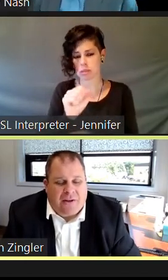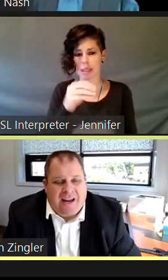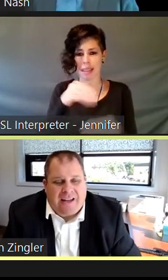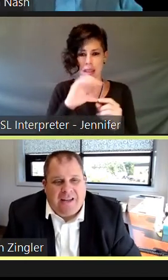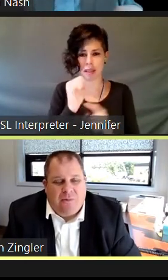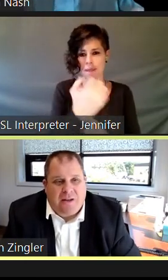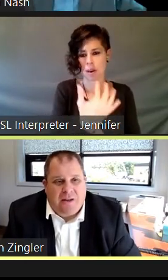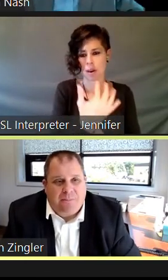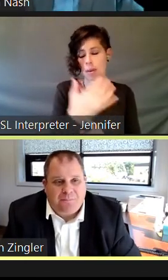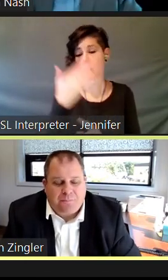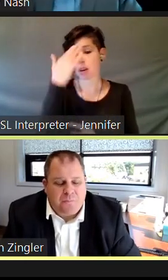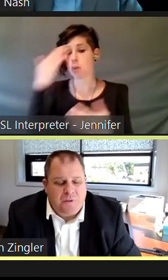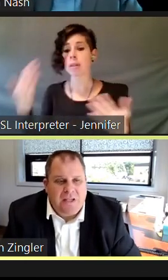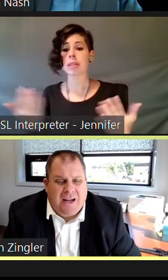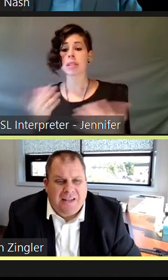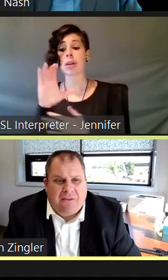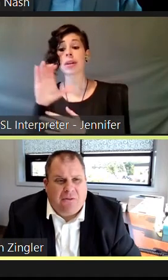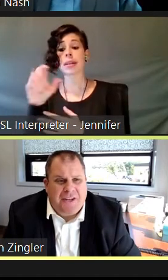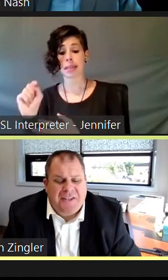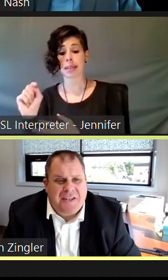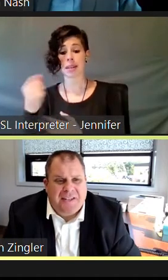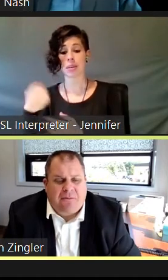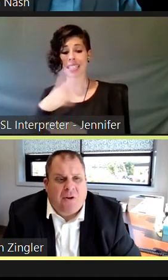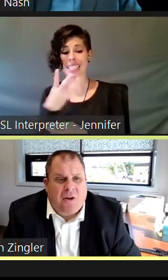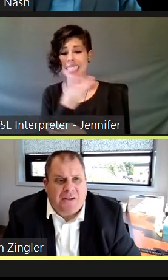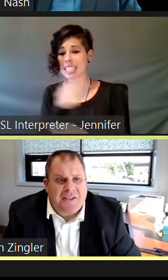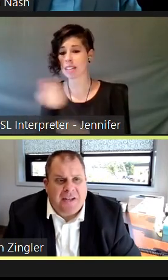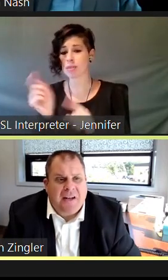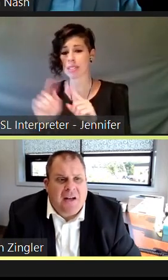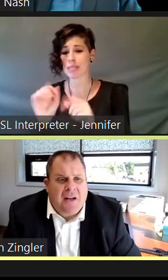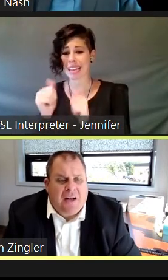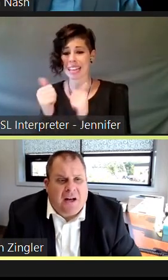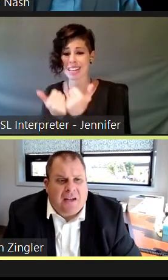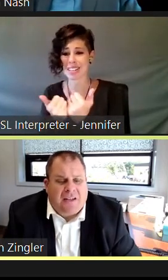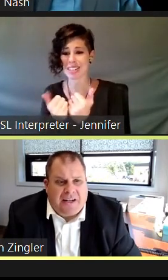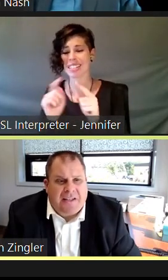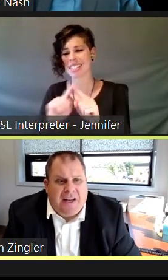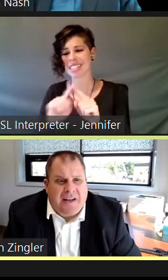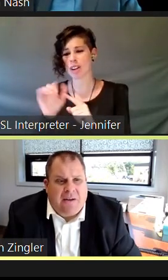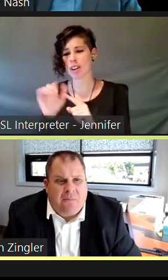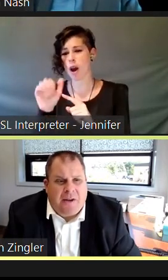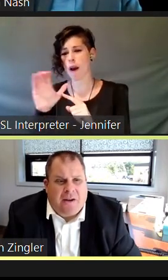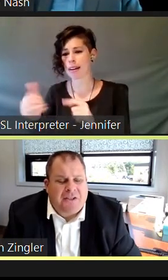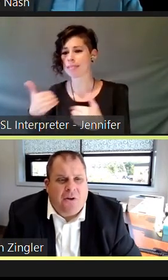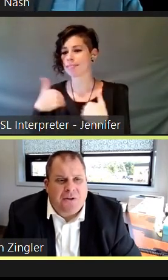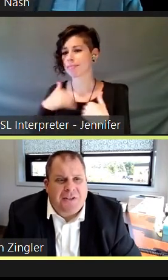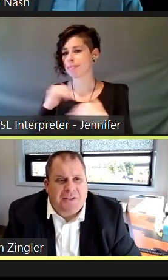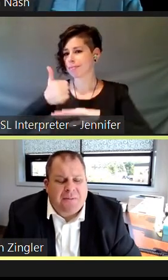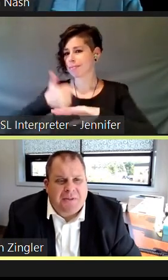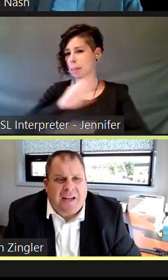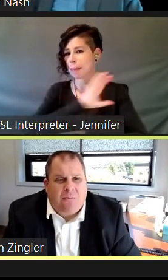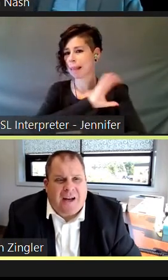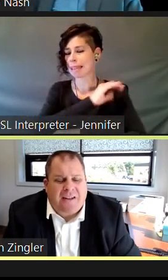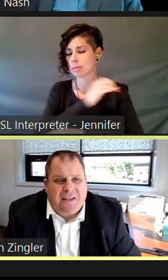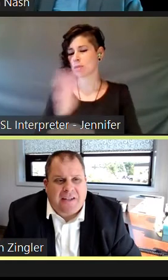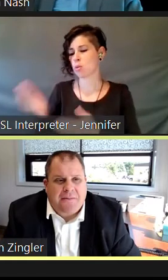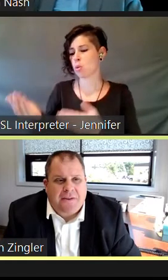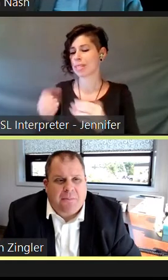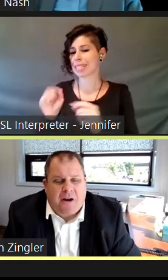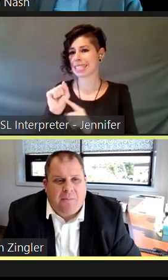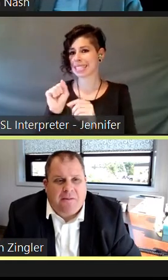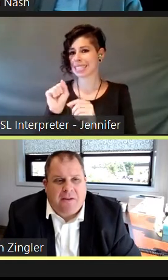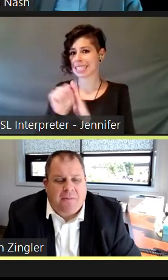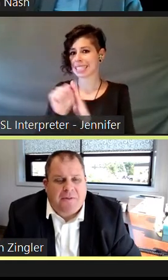know in Connecticut, we did several agencies, several ARCs did clinics, and then we also hosted some statewide clinics